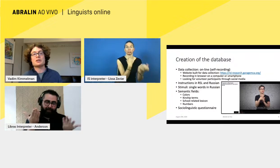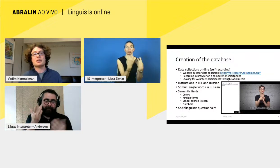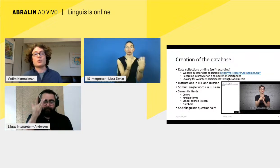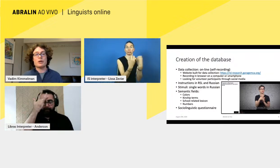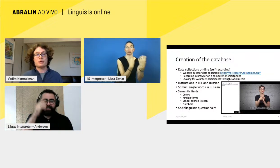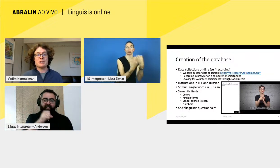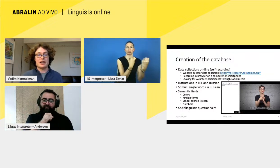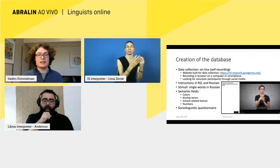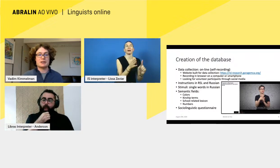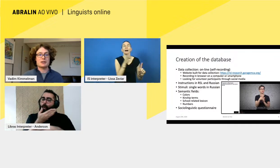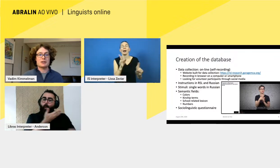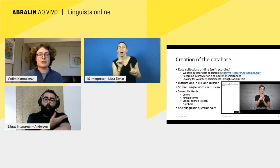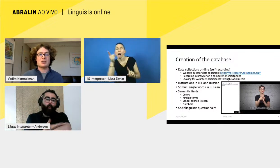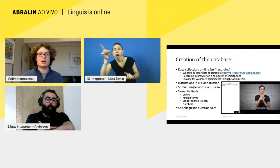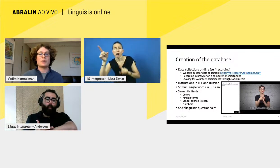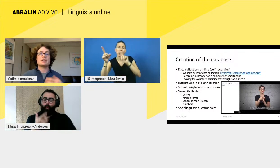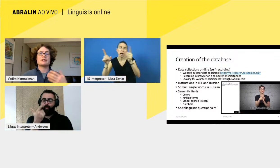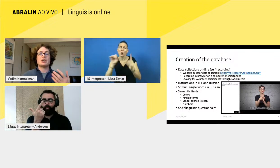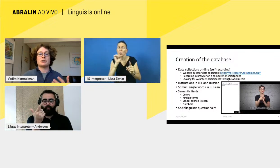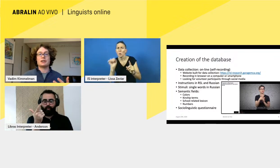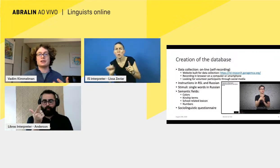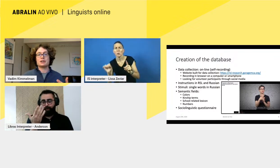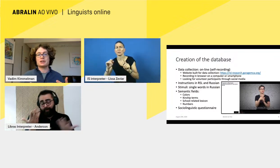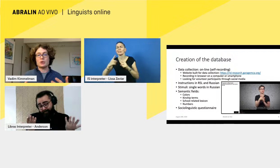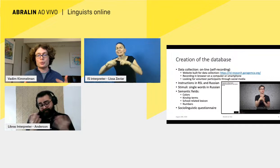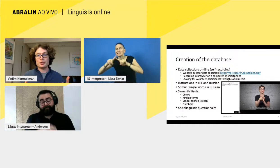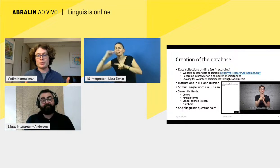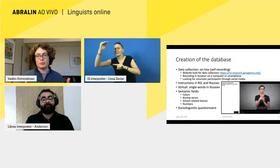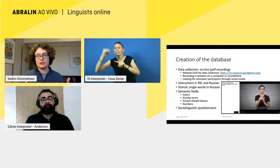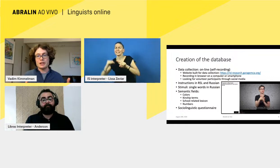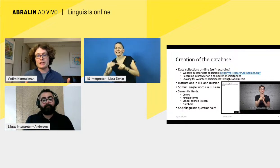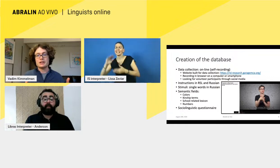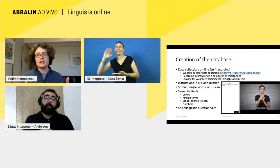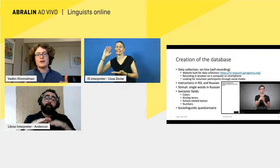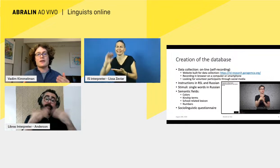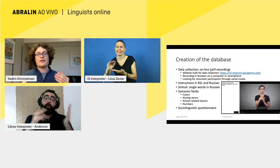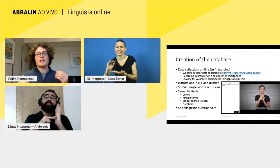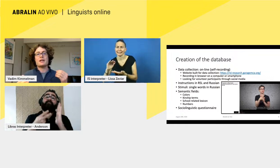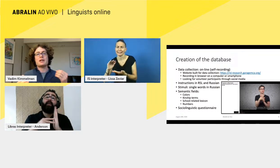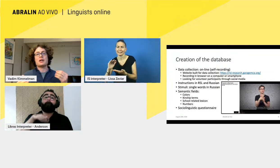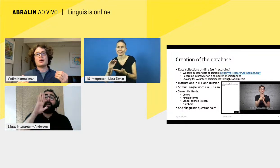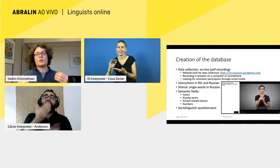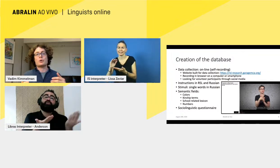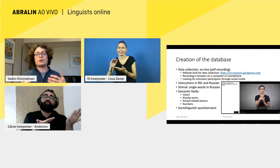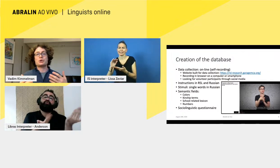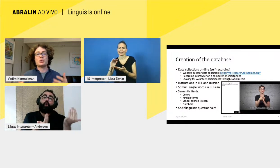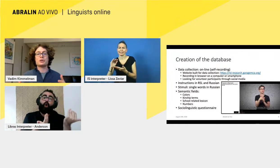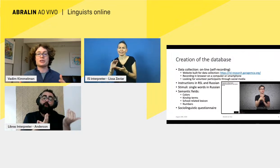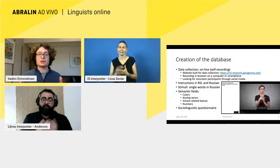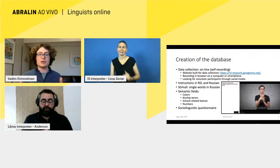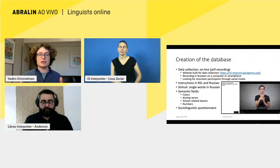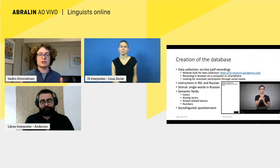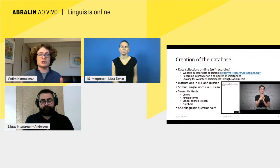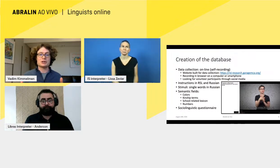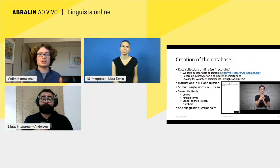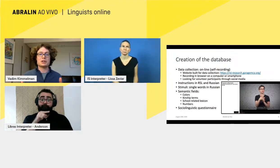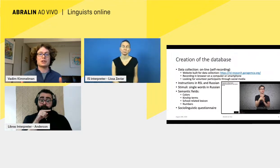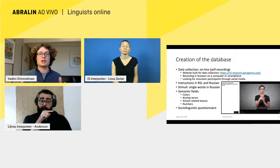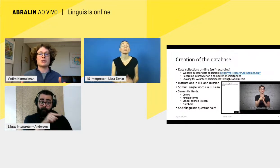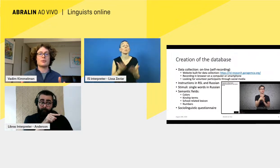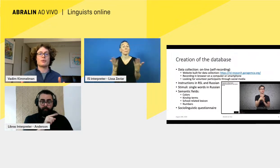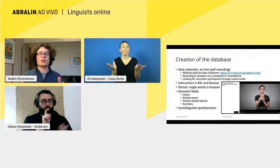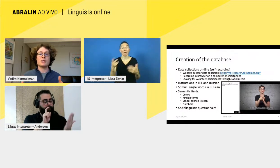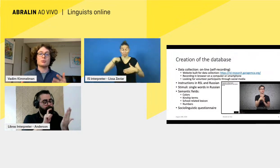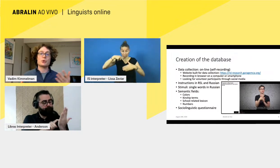In this website, when the signers opened the website, they were shown